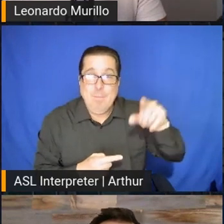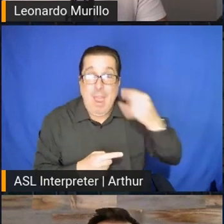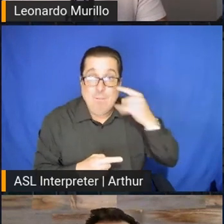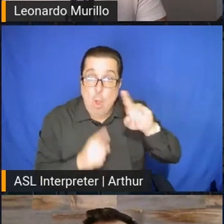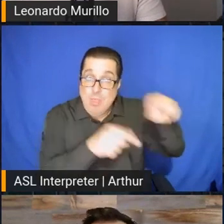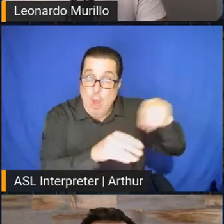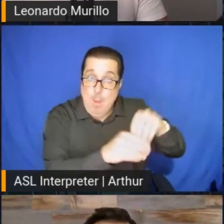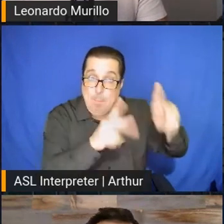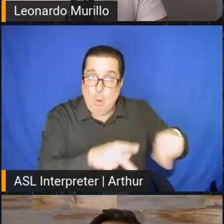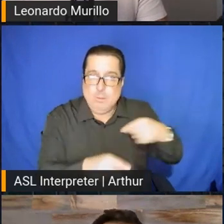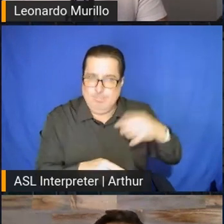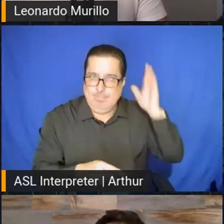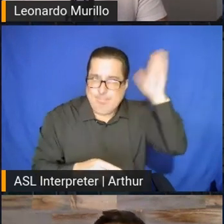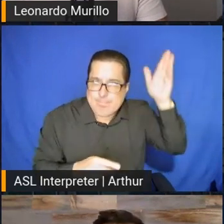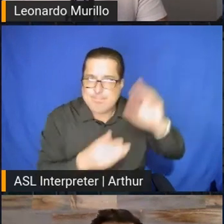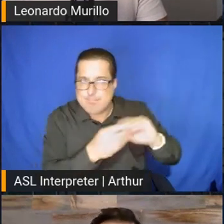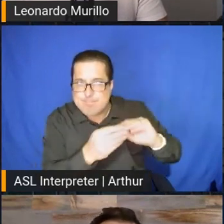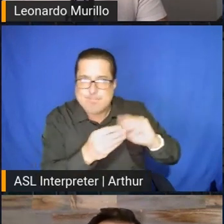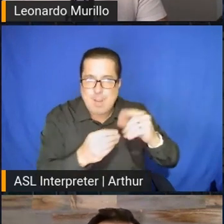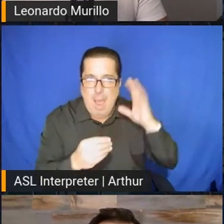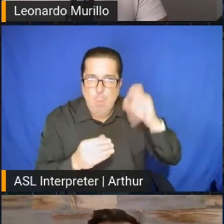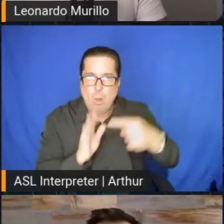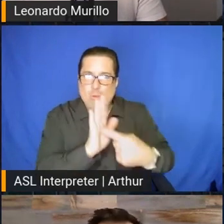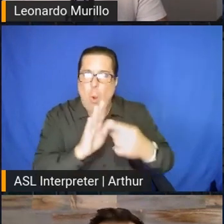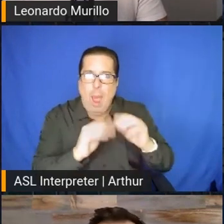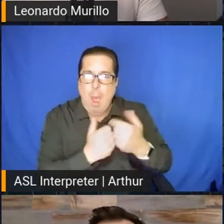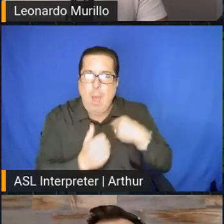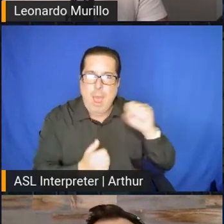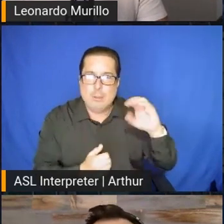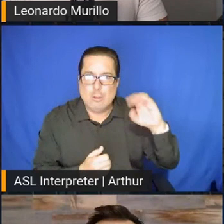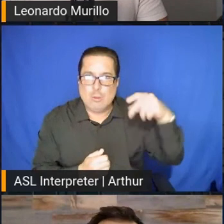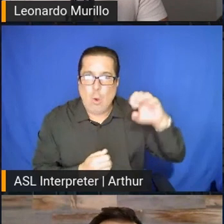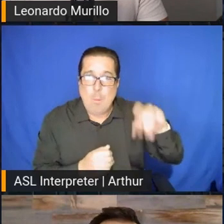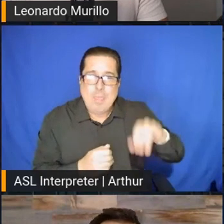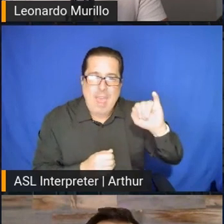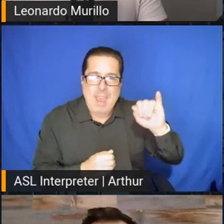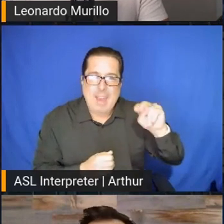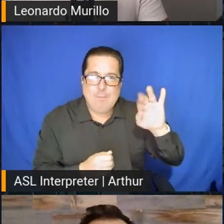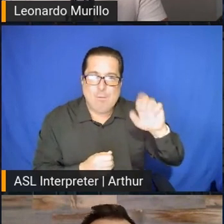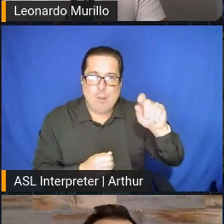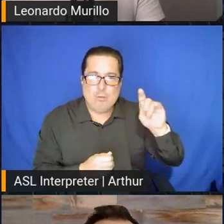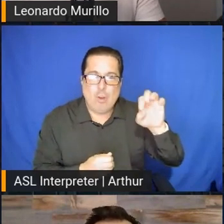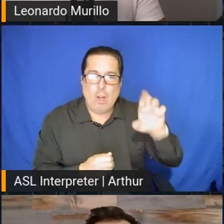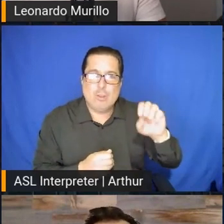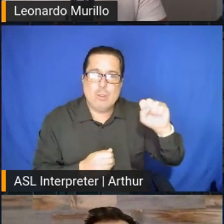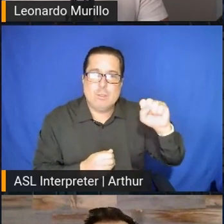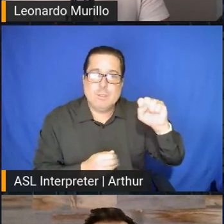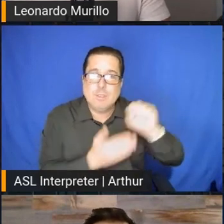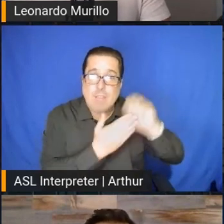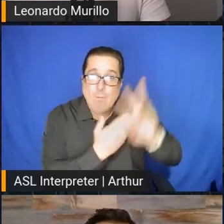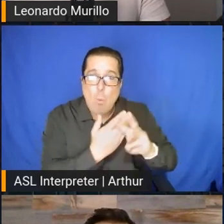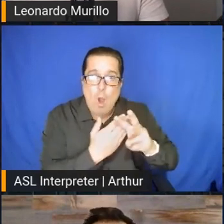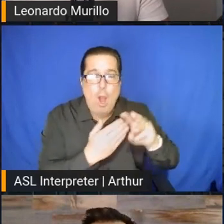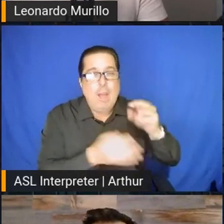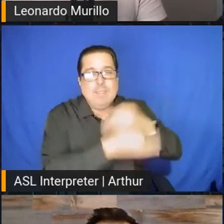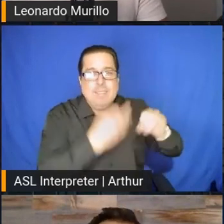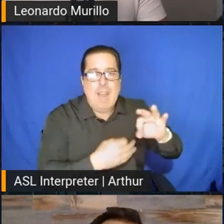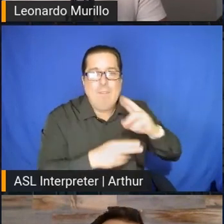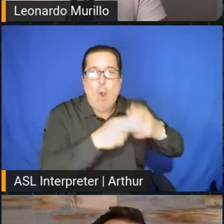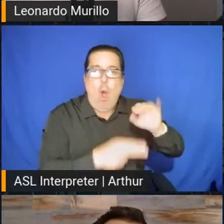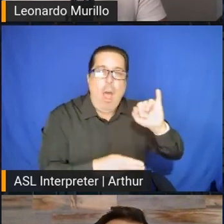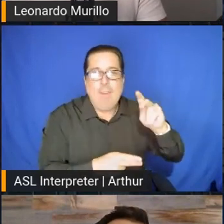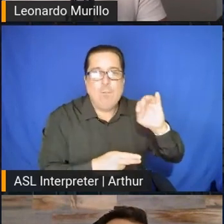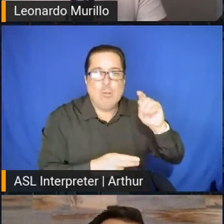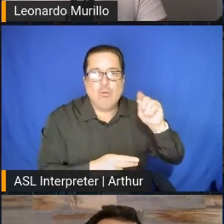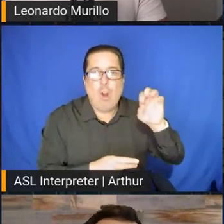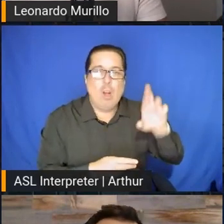about. How I kind of scope this is I call it infrastructure as software instead of infrastructure as code. And so I have a talk there, but it's also